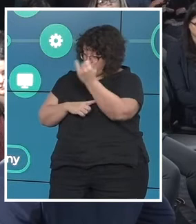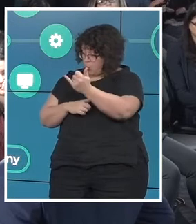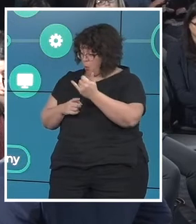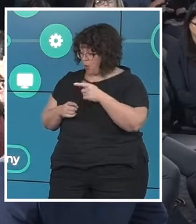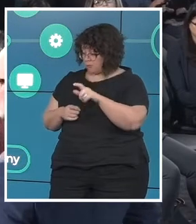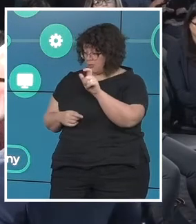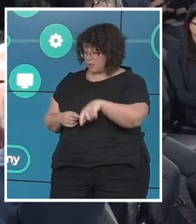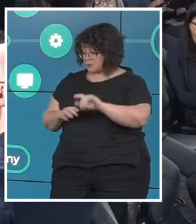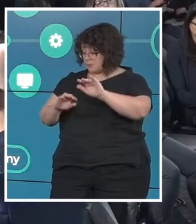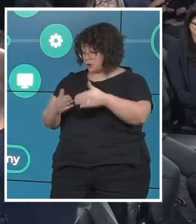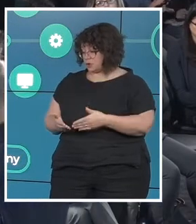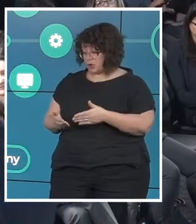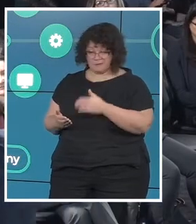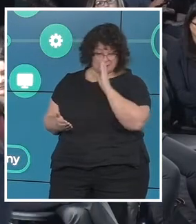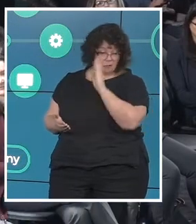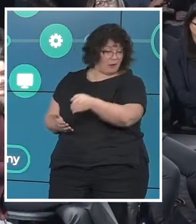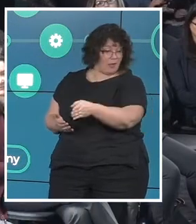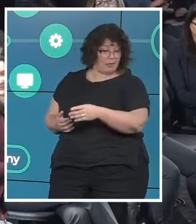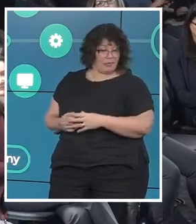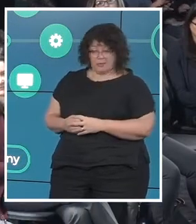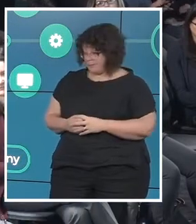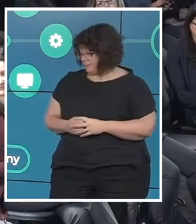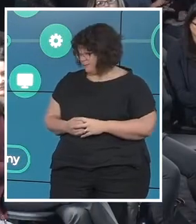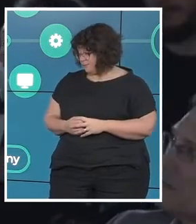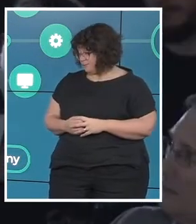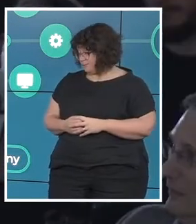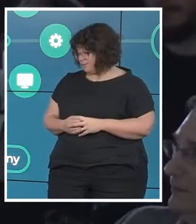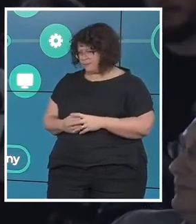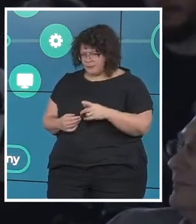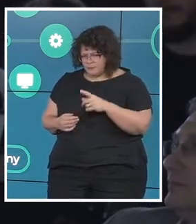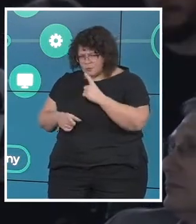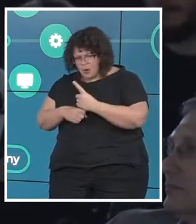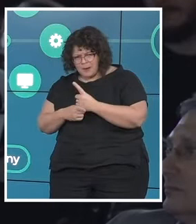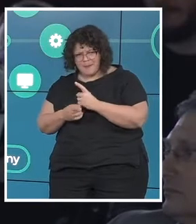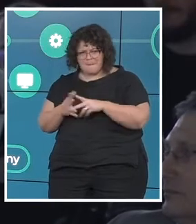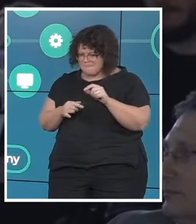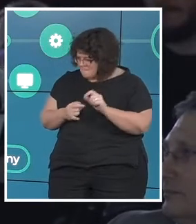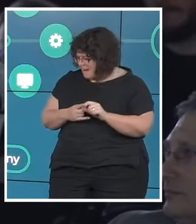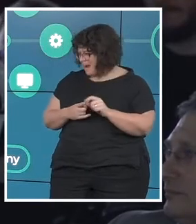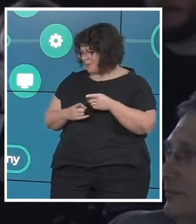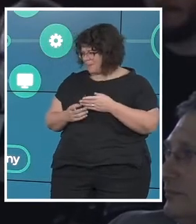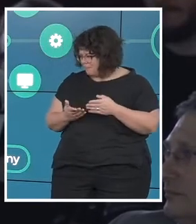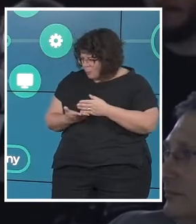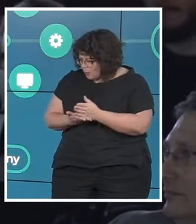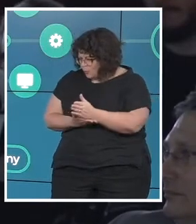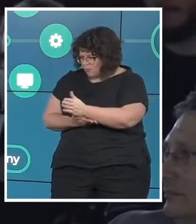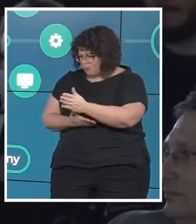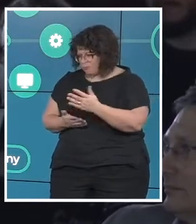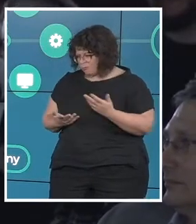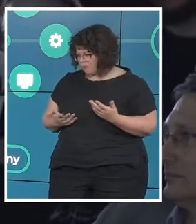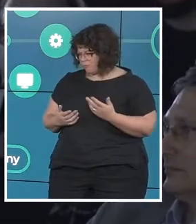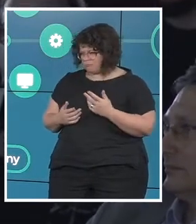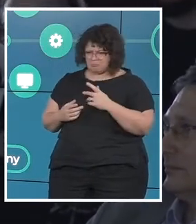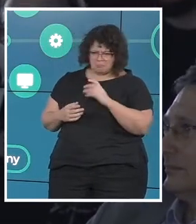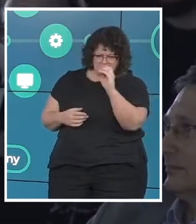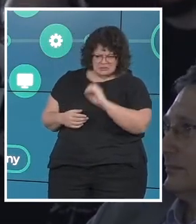around, I guess the navigation type stuff? What proportion of calls do you think are dealing with something along the lines of that? Very,